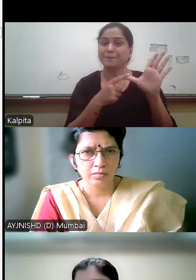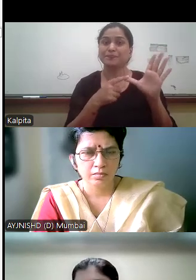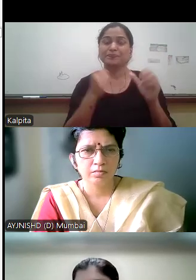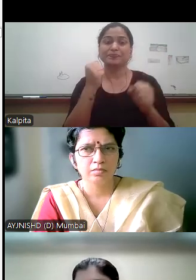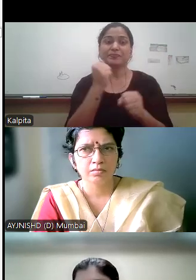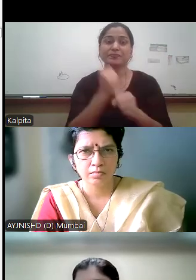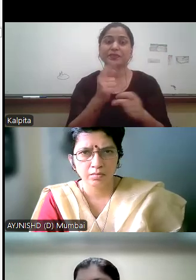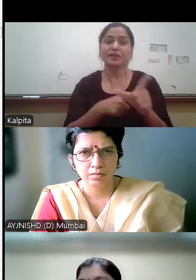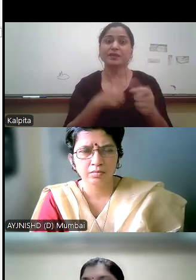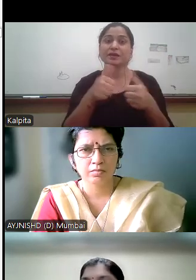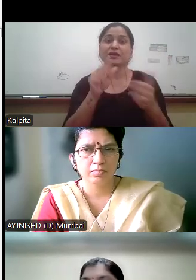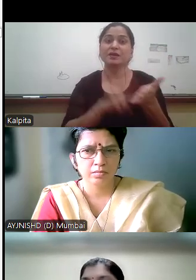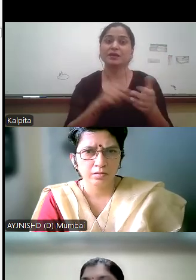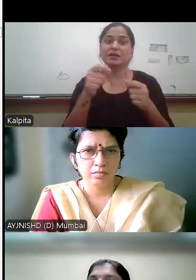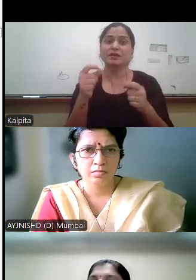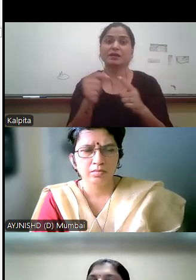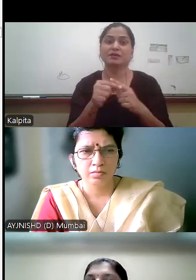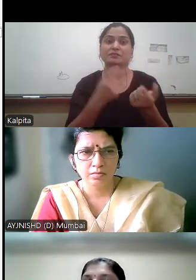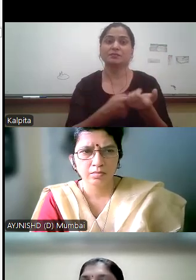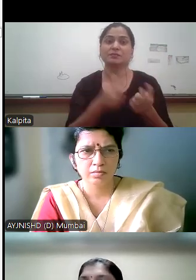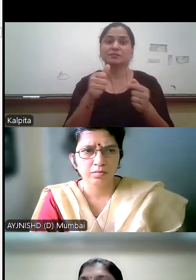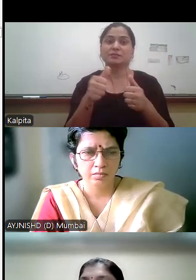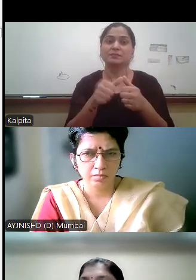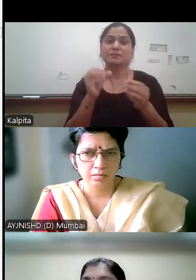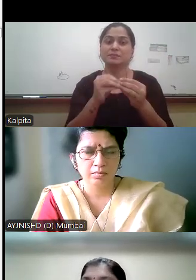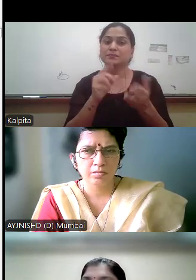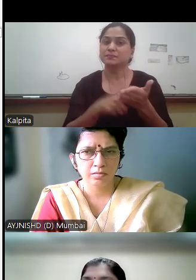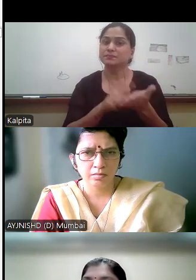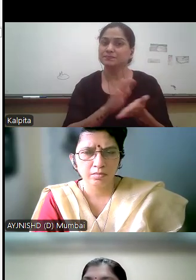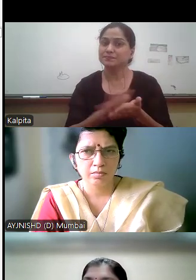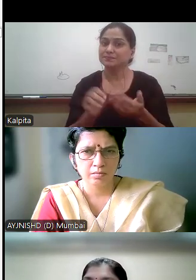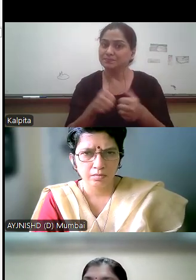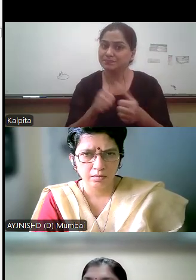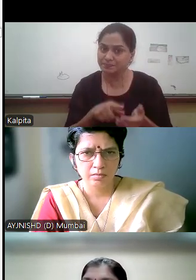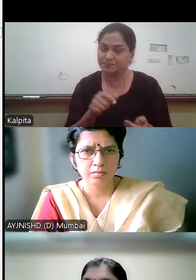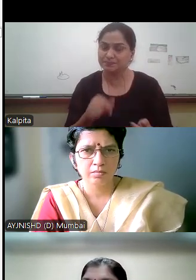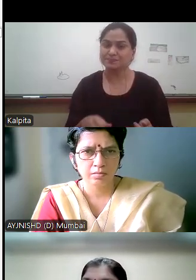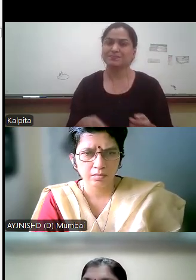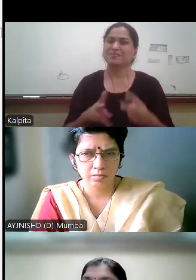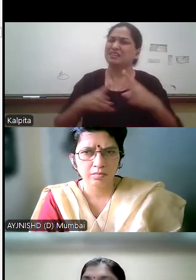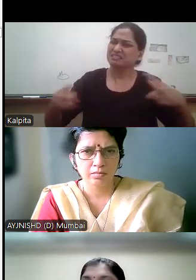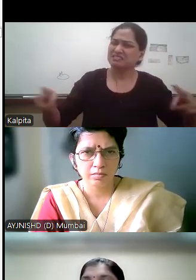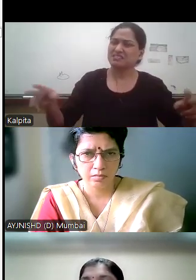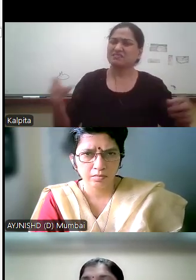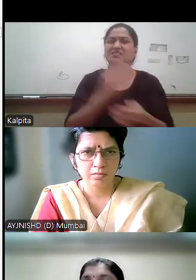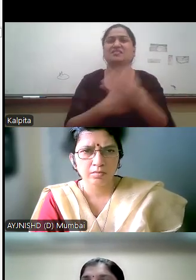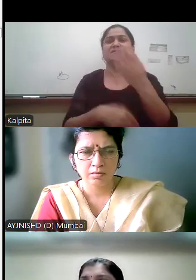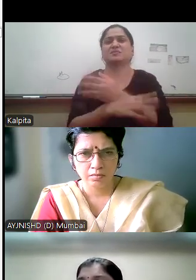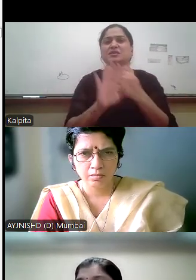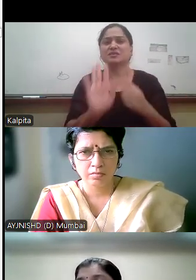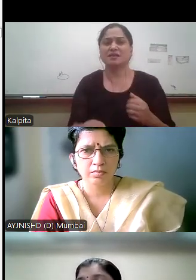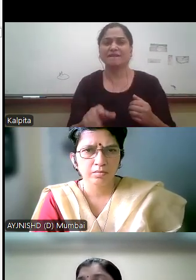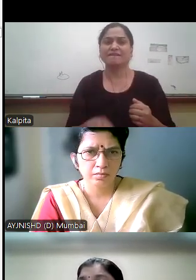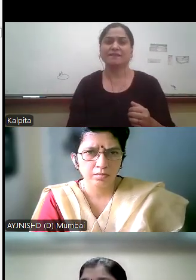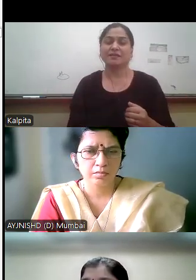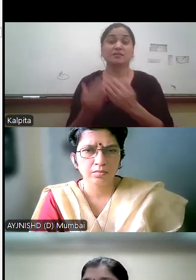Educational Support Scheme, which provides the people with autism, CP, MR, multiple disabilities who want to pursue